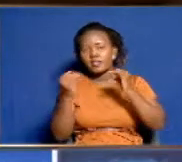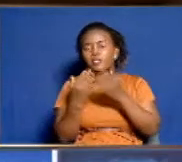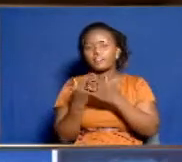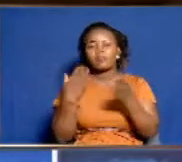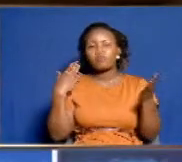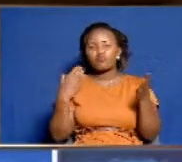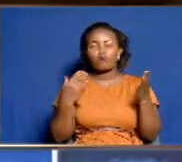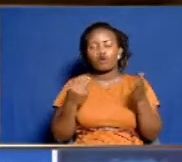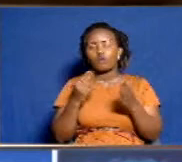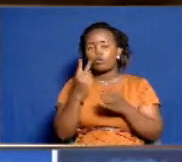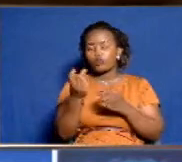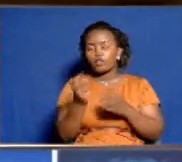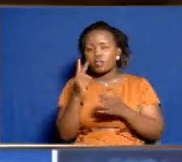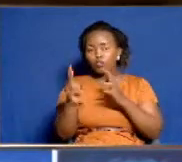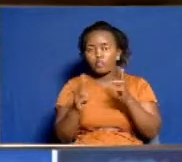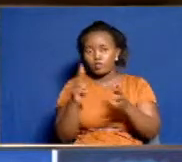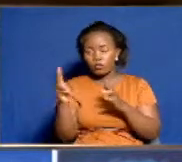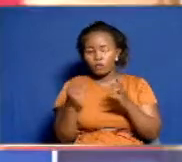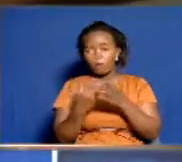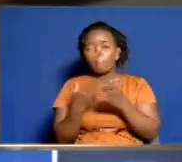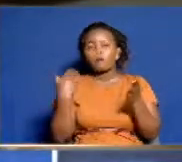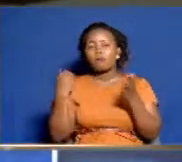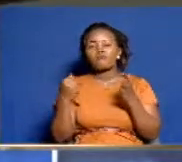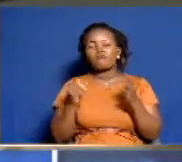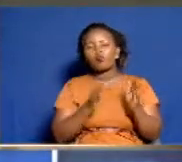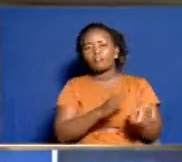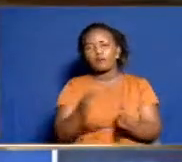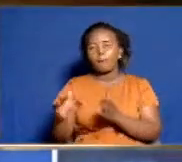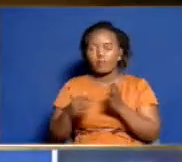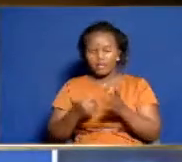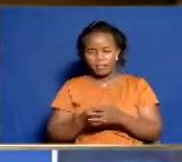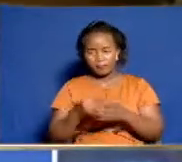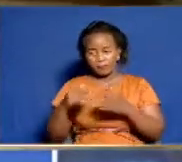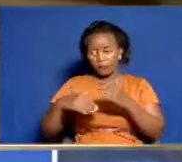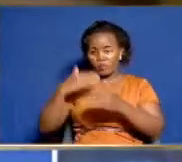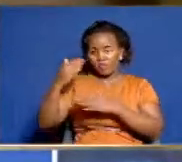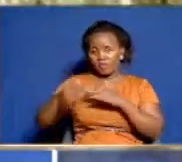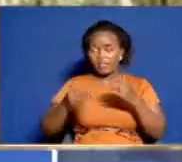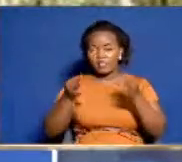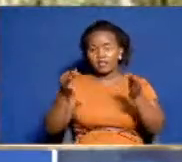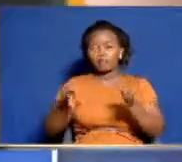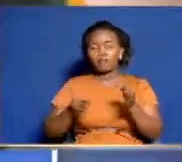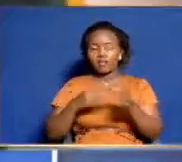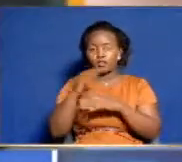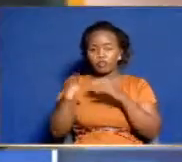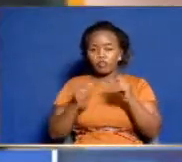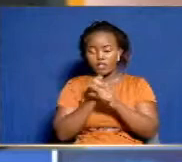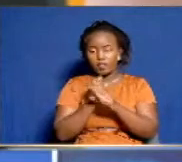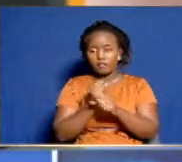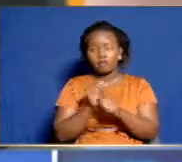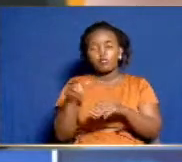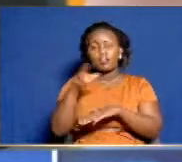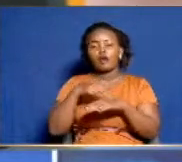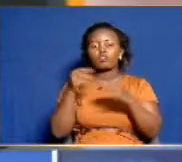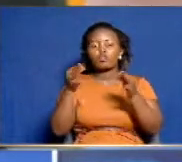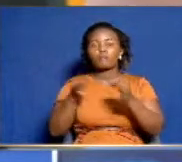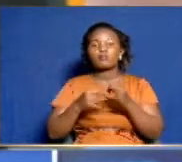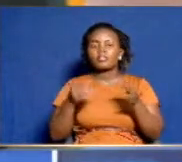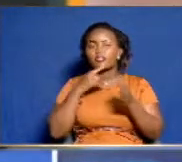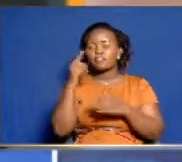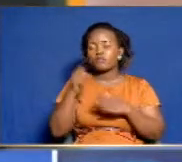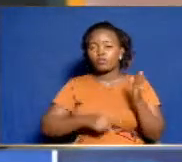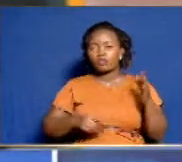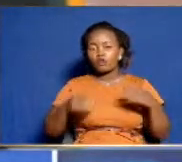the 4th medium-term plan. In the next financial year, the National Treasury has proposed to maintain the allocation to